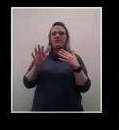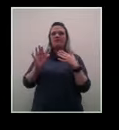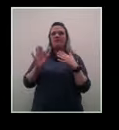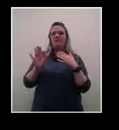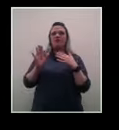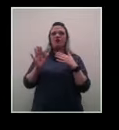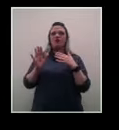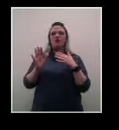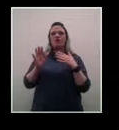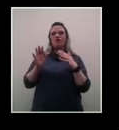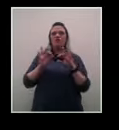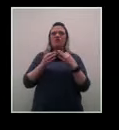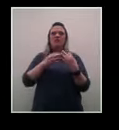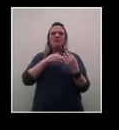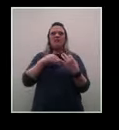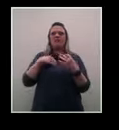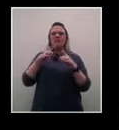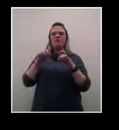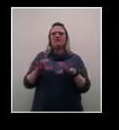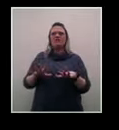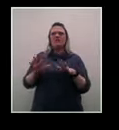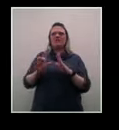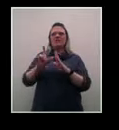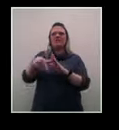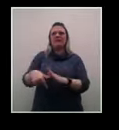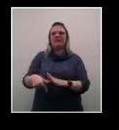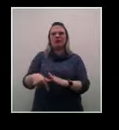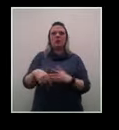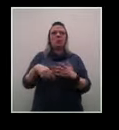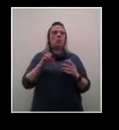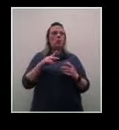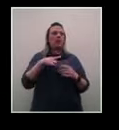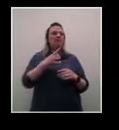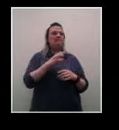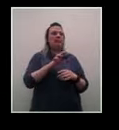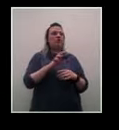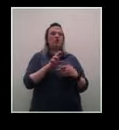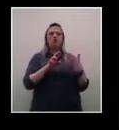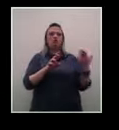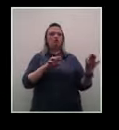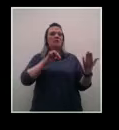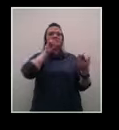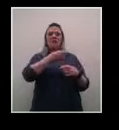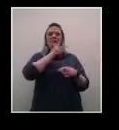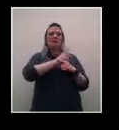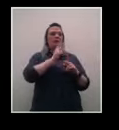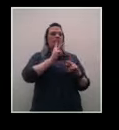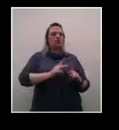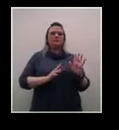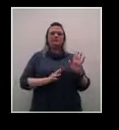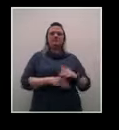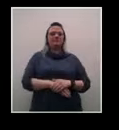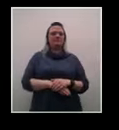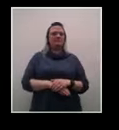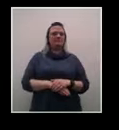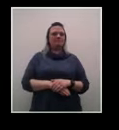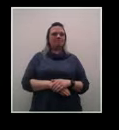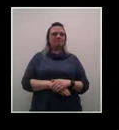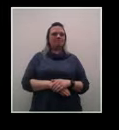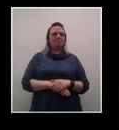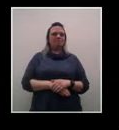available? I'm going to turn this over to Dr. Burstein. I'm not the right person to ask that question to. Sure.